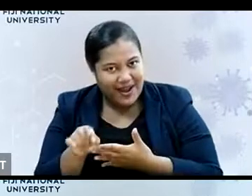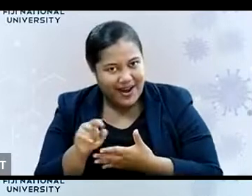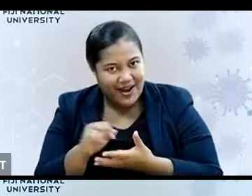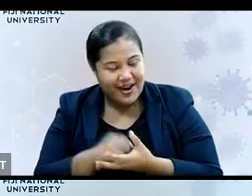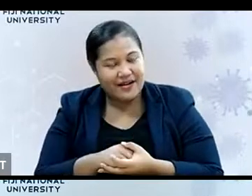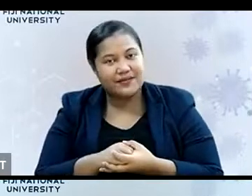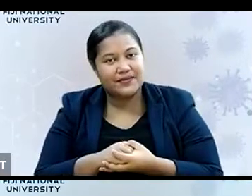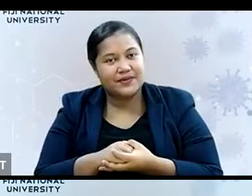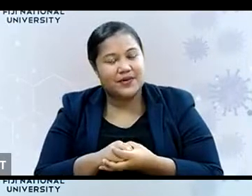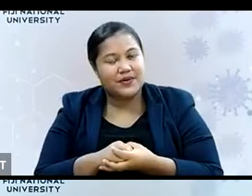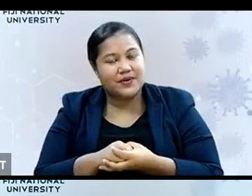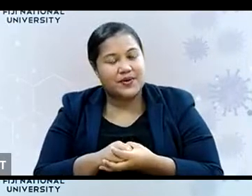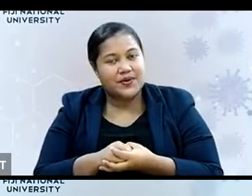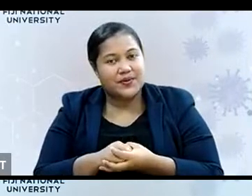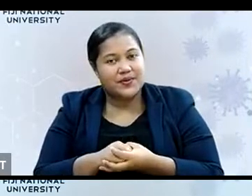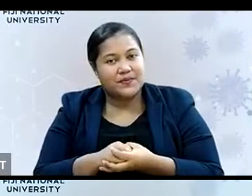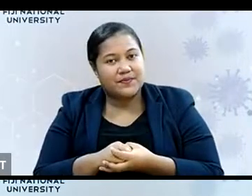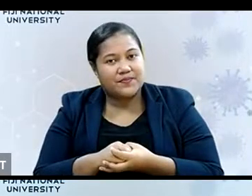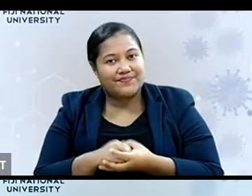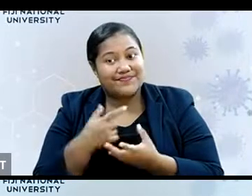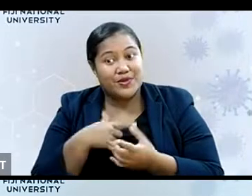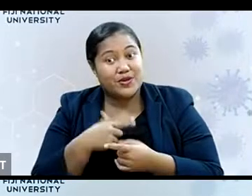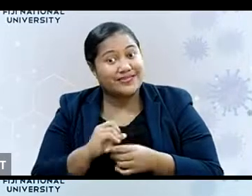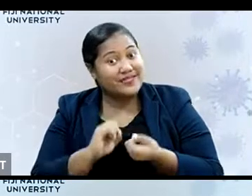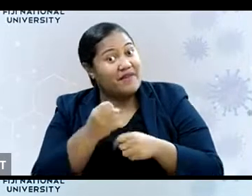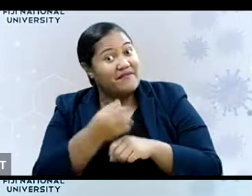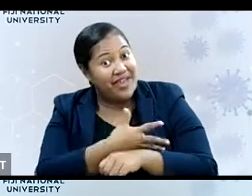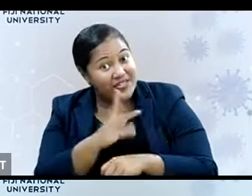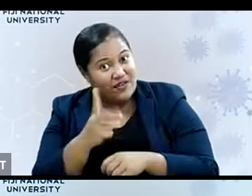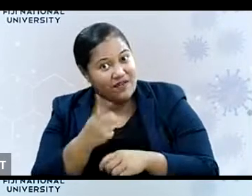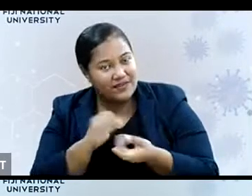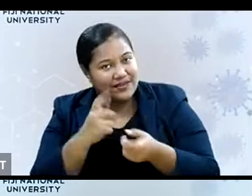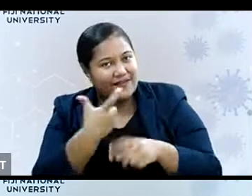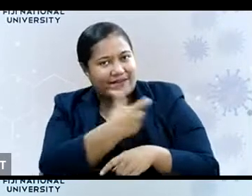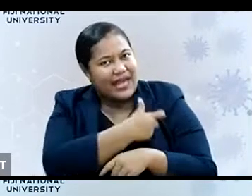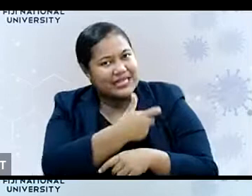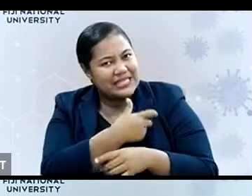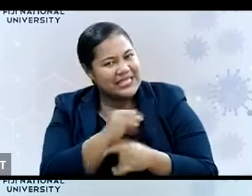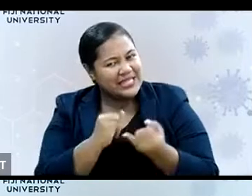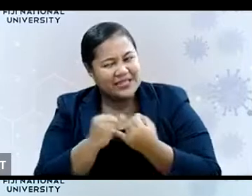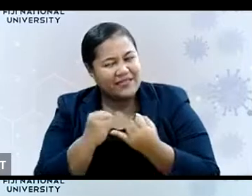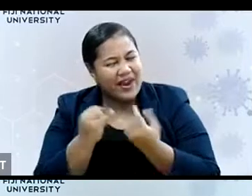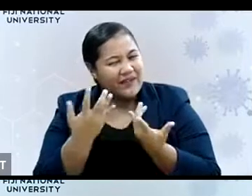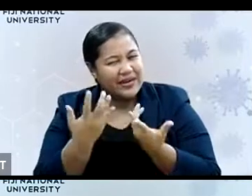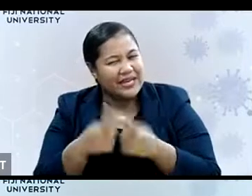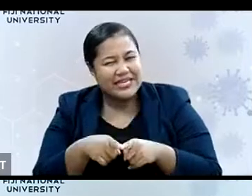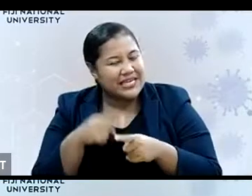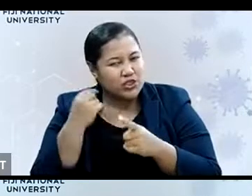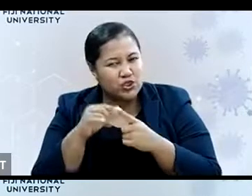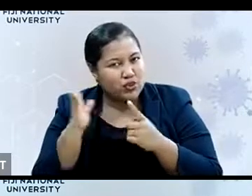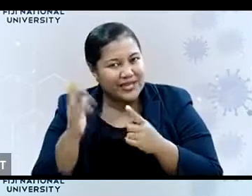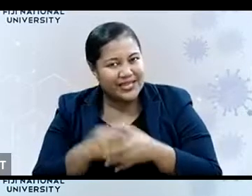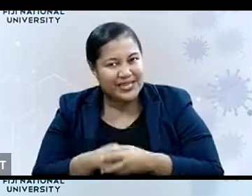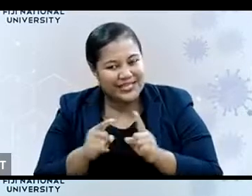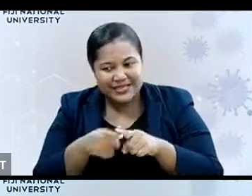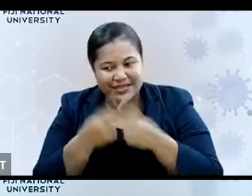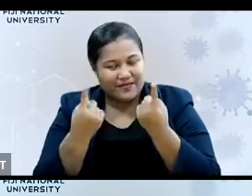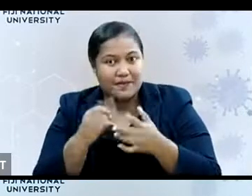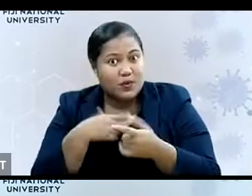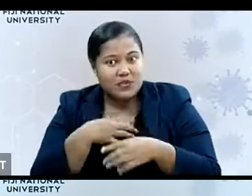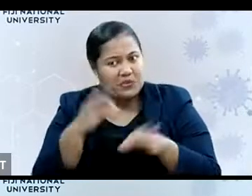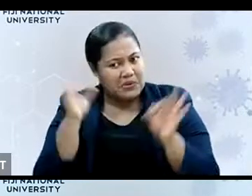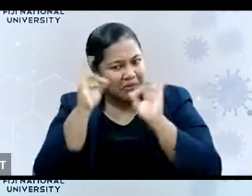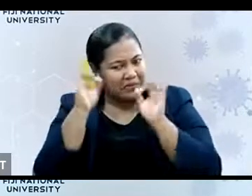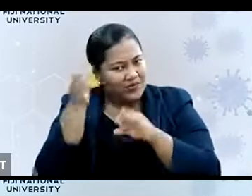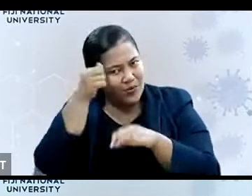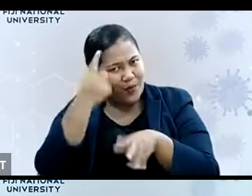effect of the vaccine, which fortunately is very rare. And also, I guess, now that we know about it, and because we've watched carefully